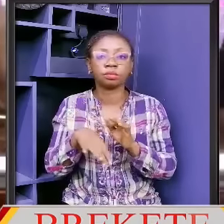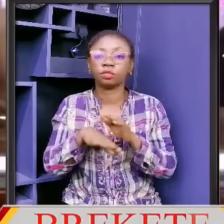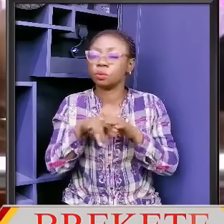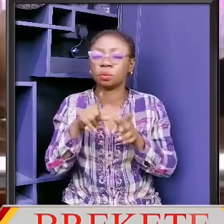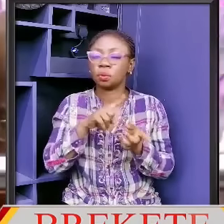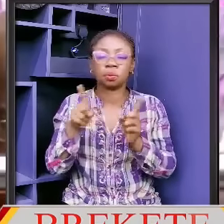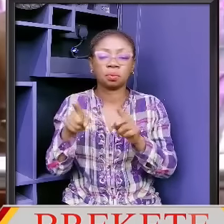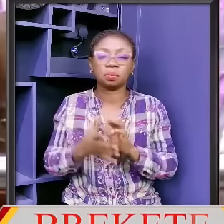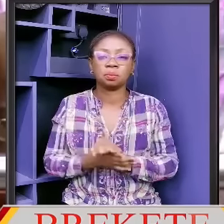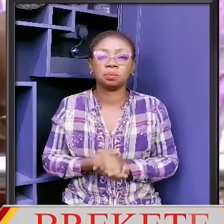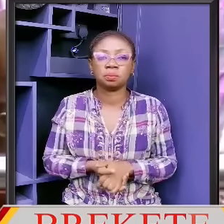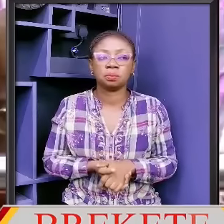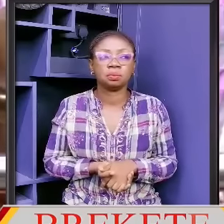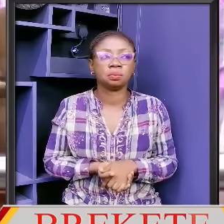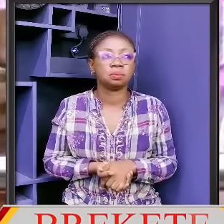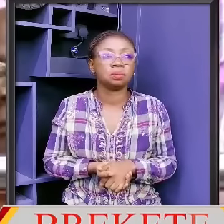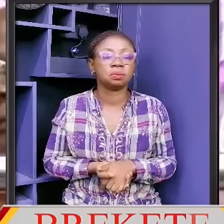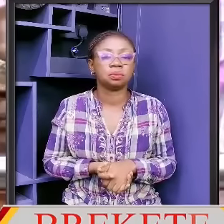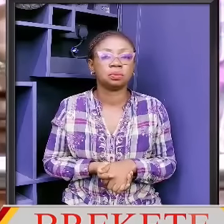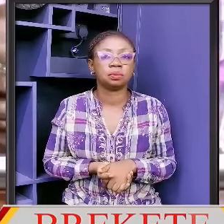No go.